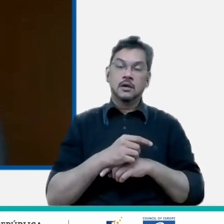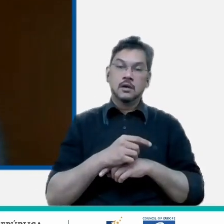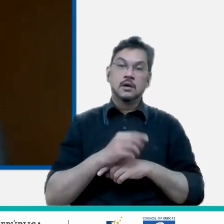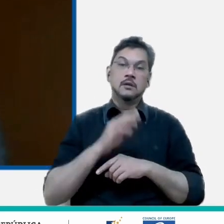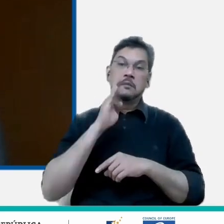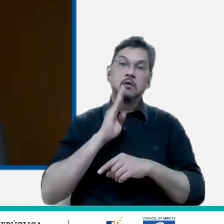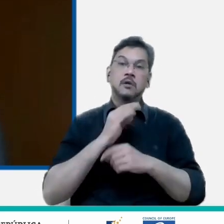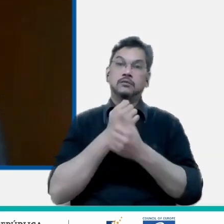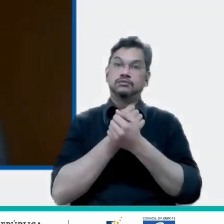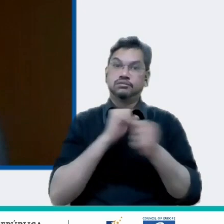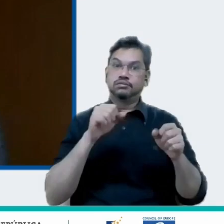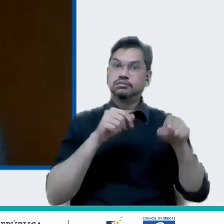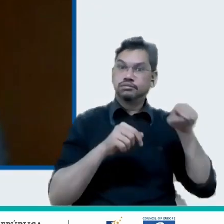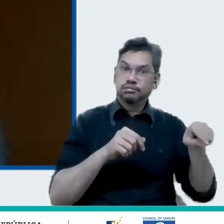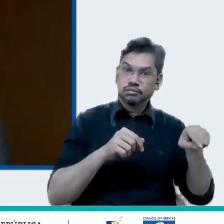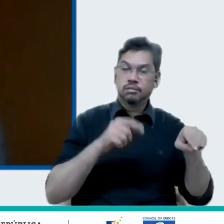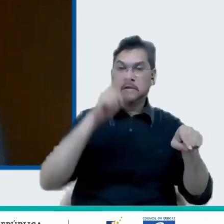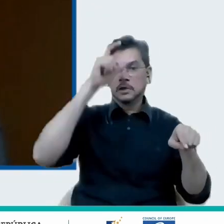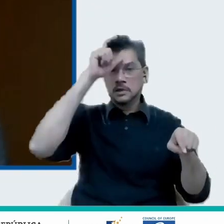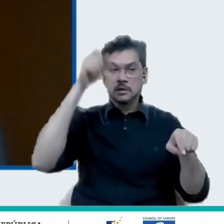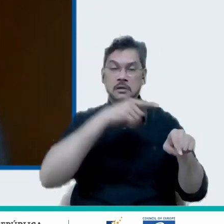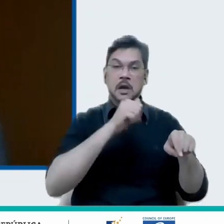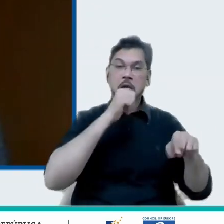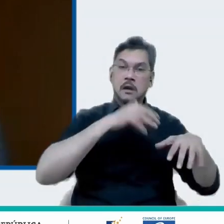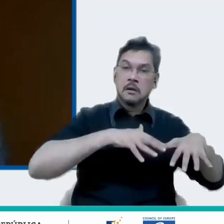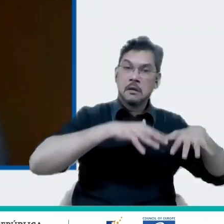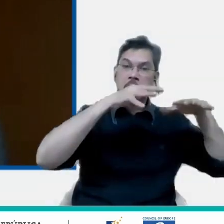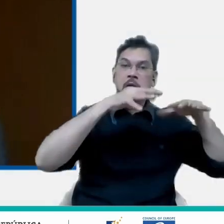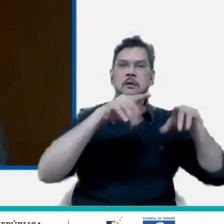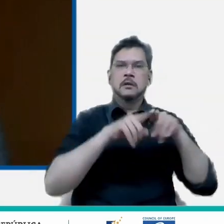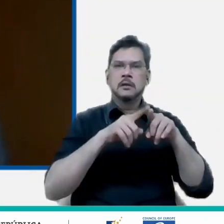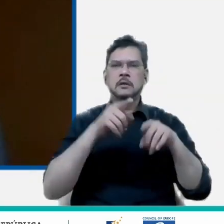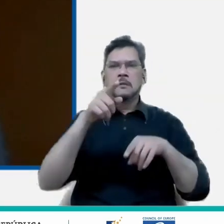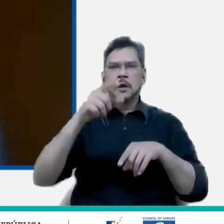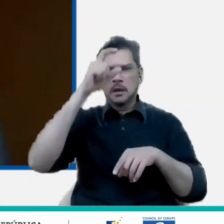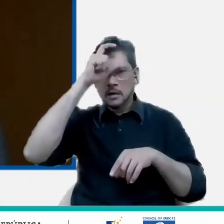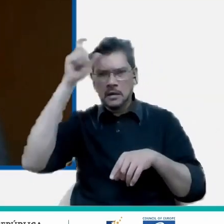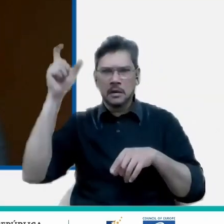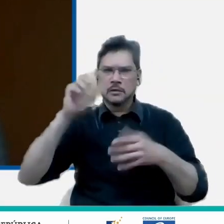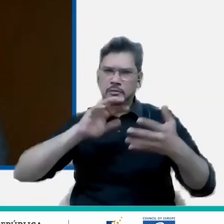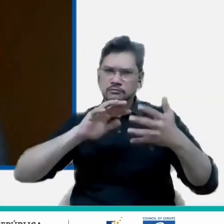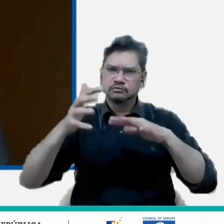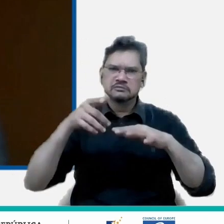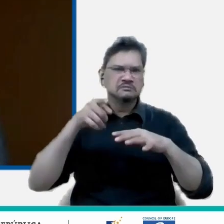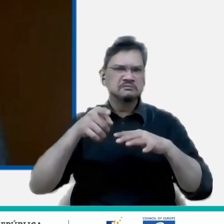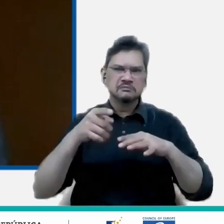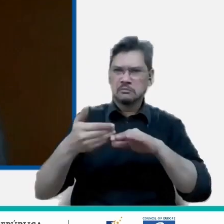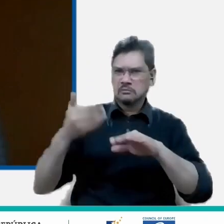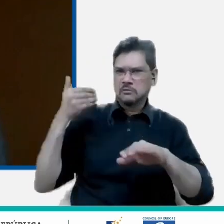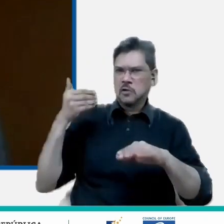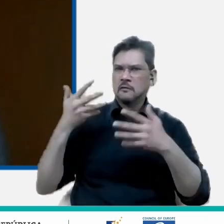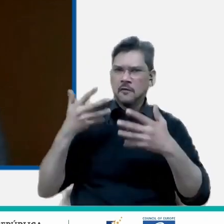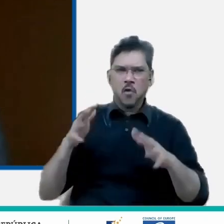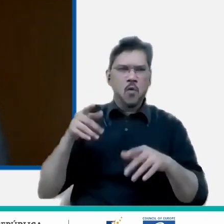Albania, Croatia, Turkey, they are still fresh in their memories, and the region remains highly vulnerable to